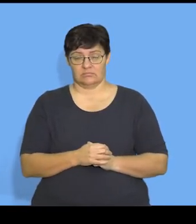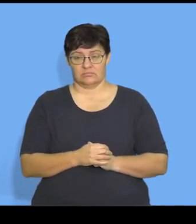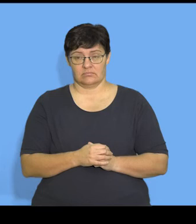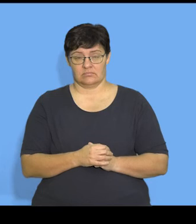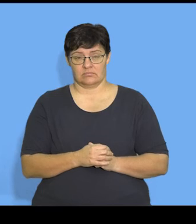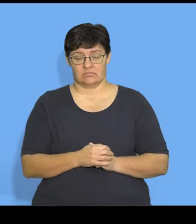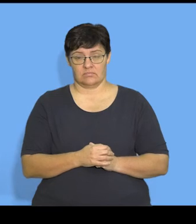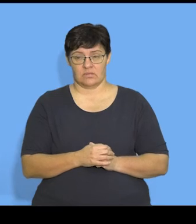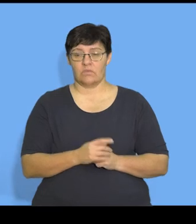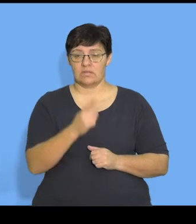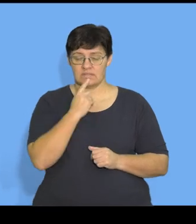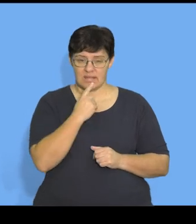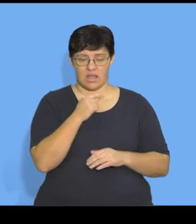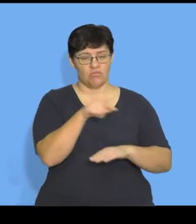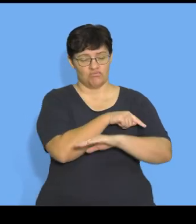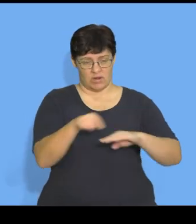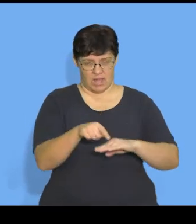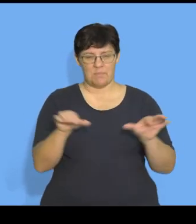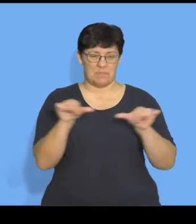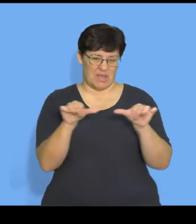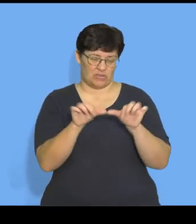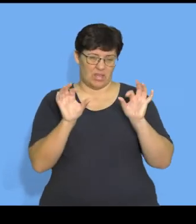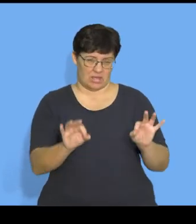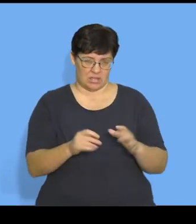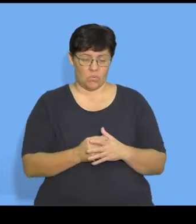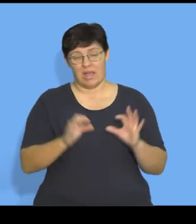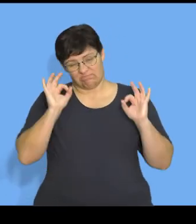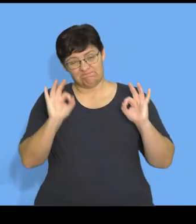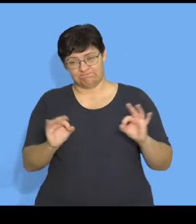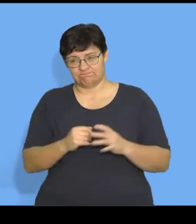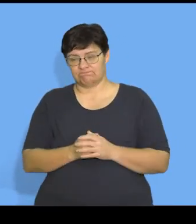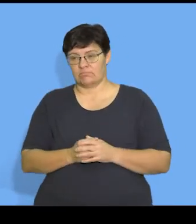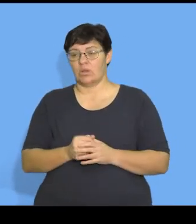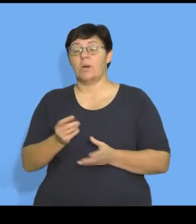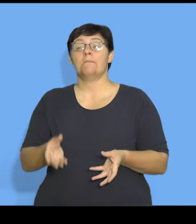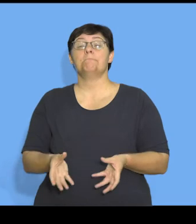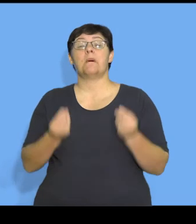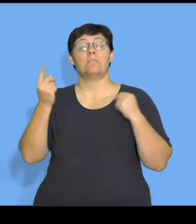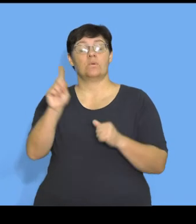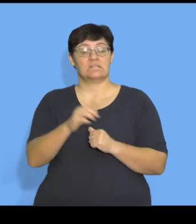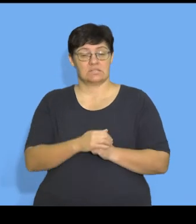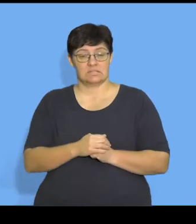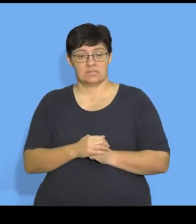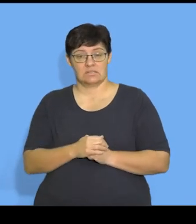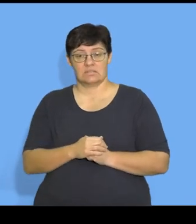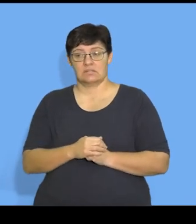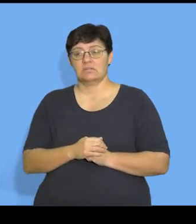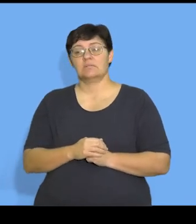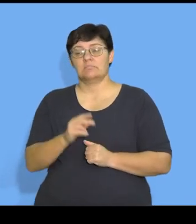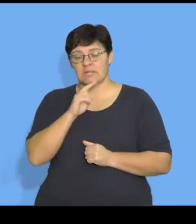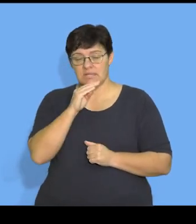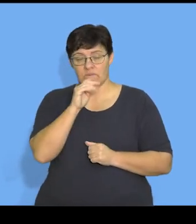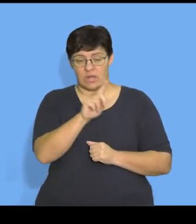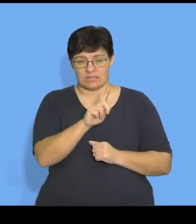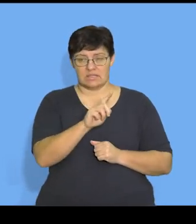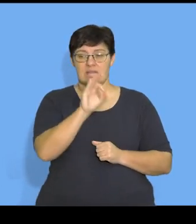We would then take out our ruler and we would measure it because this is accurate. And what we should get is that that's 20 newtons. So I would